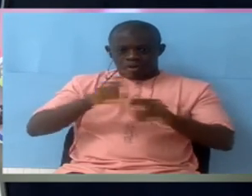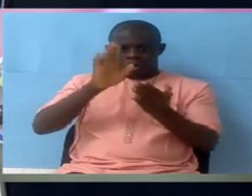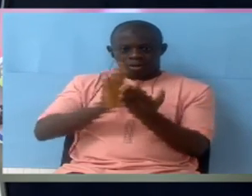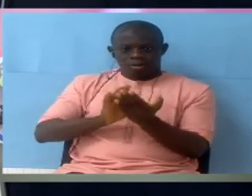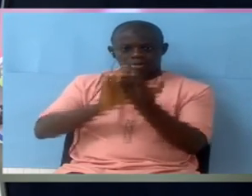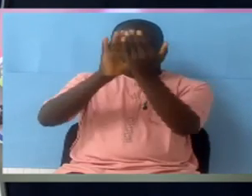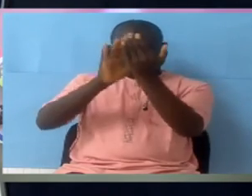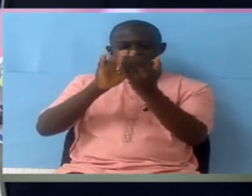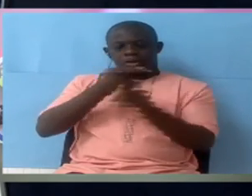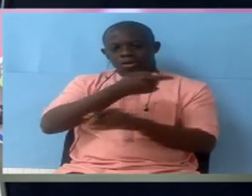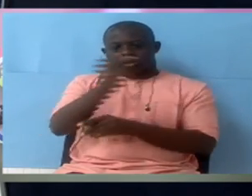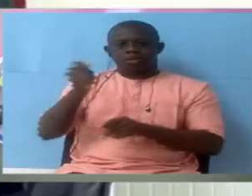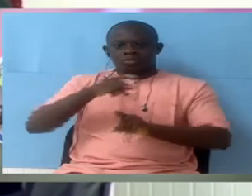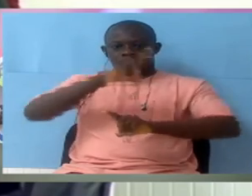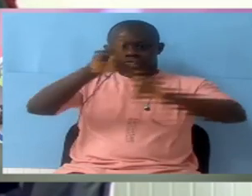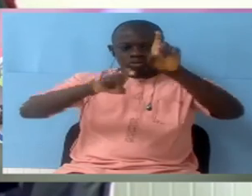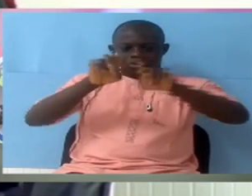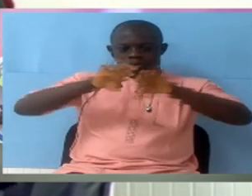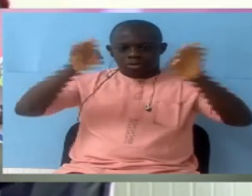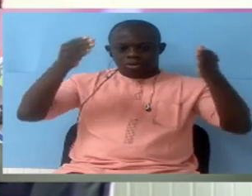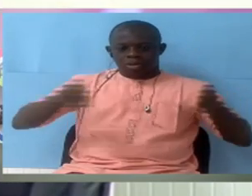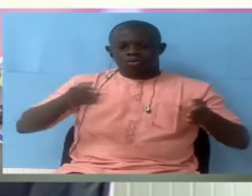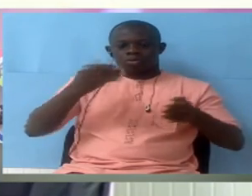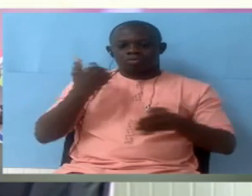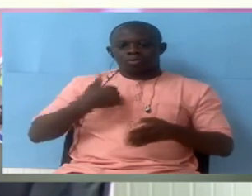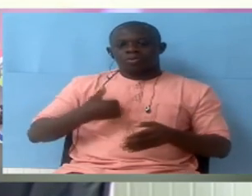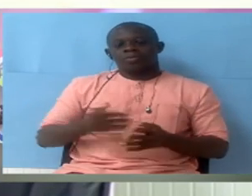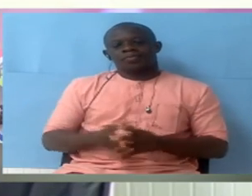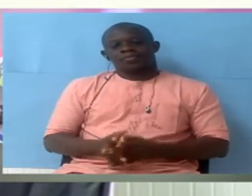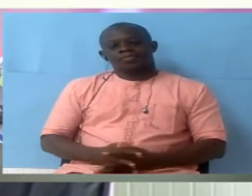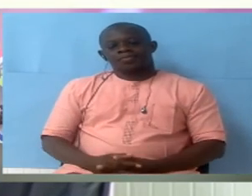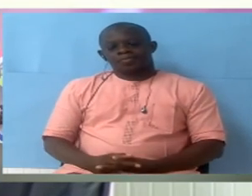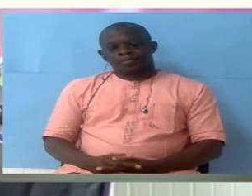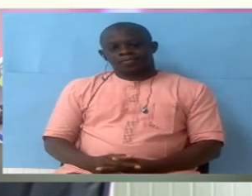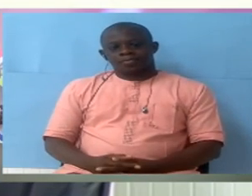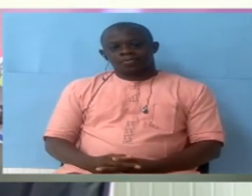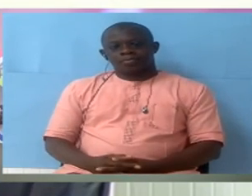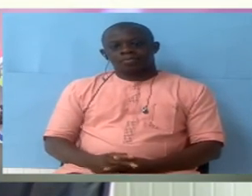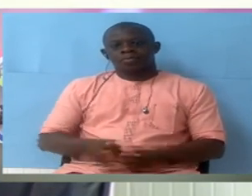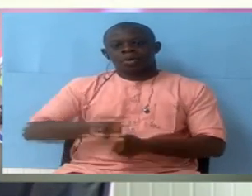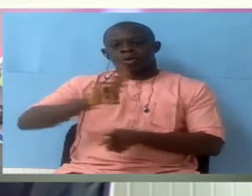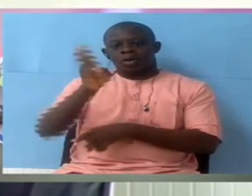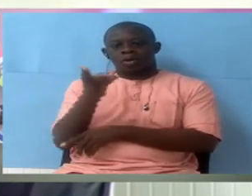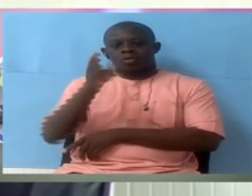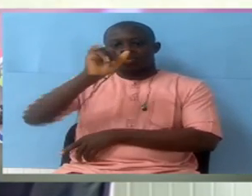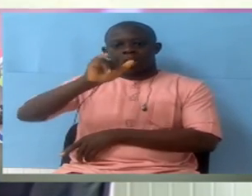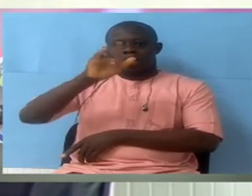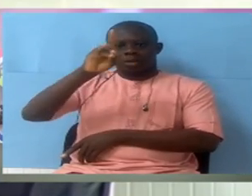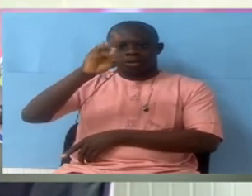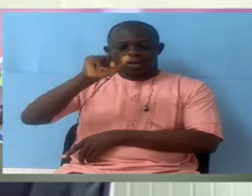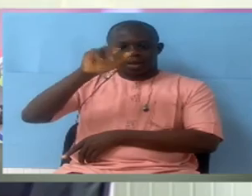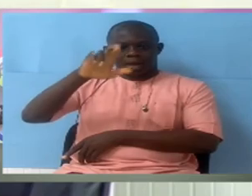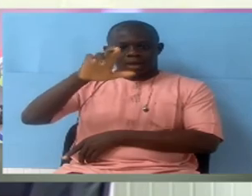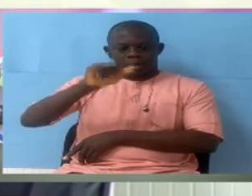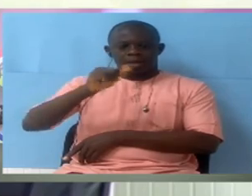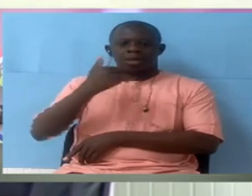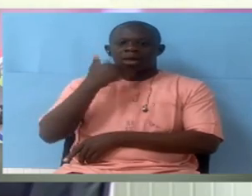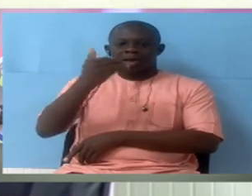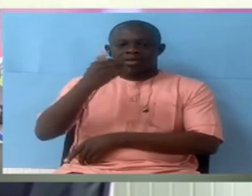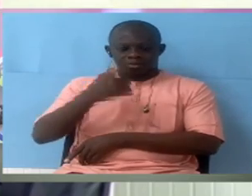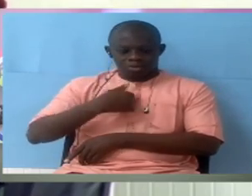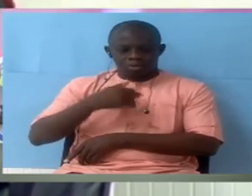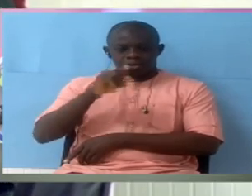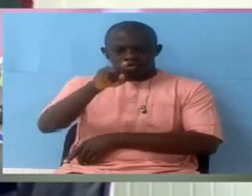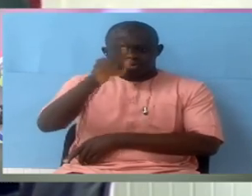la na xew bi nga biñ la yobbo ci kanami panel bobu. Haydara asked me, do you know why you are